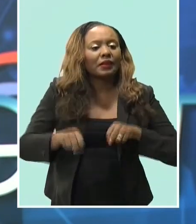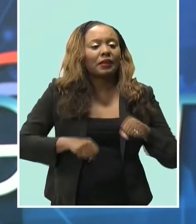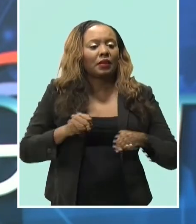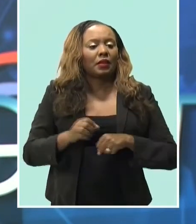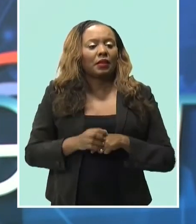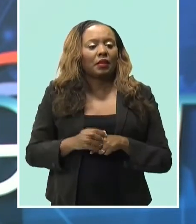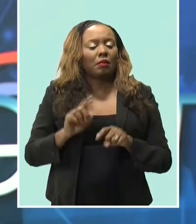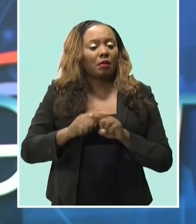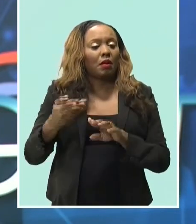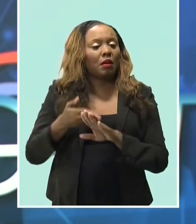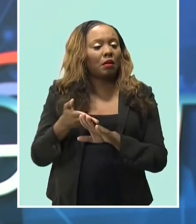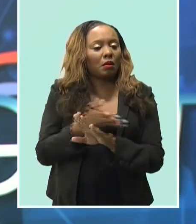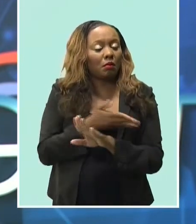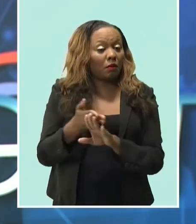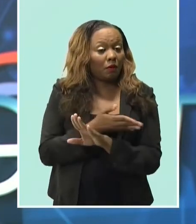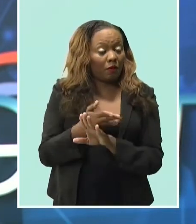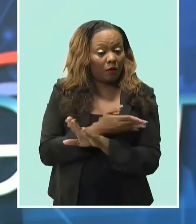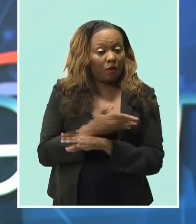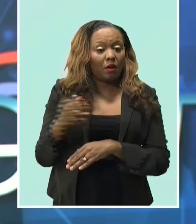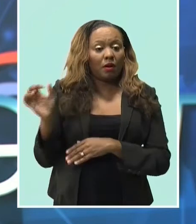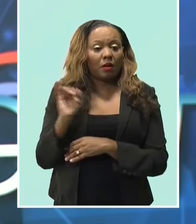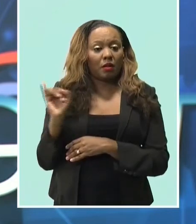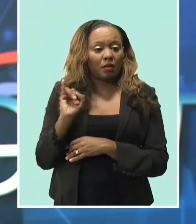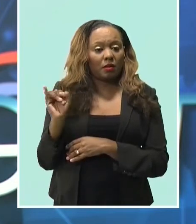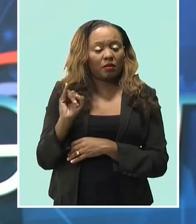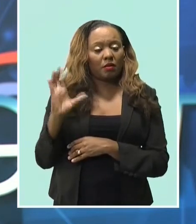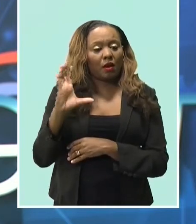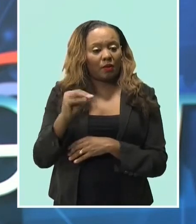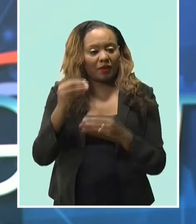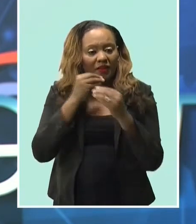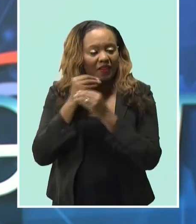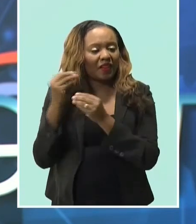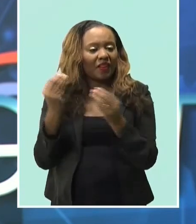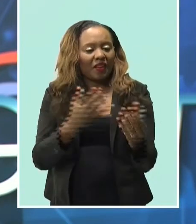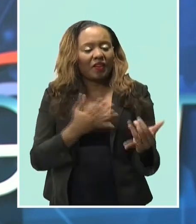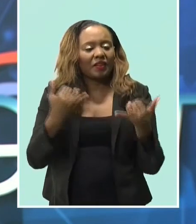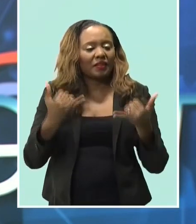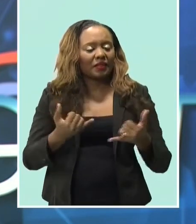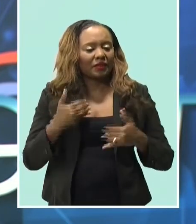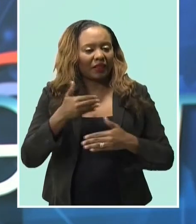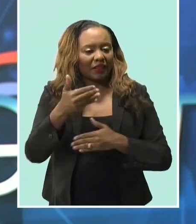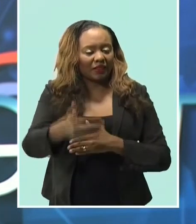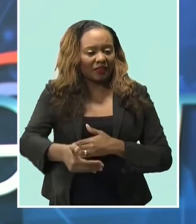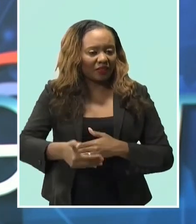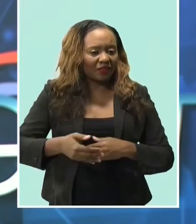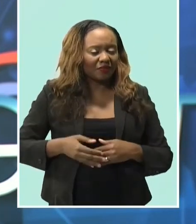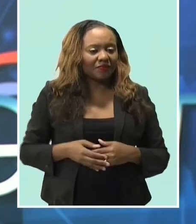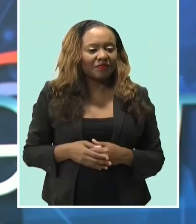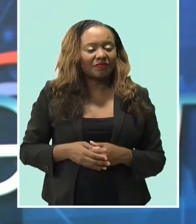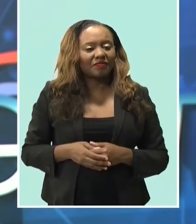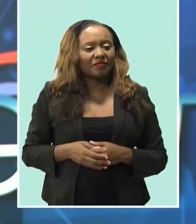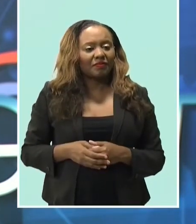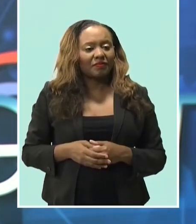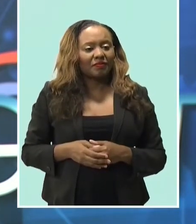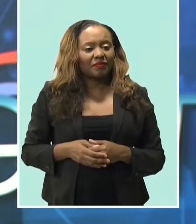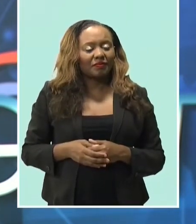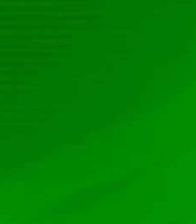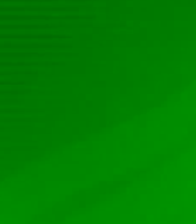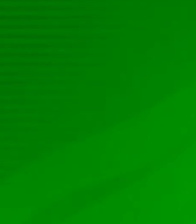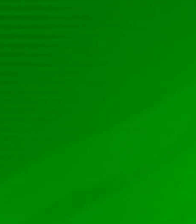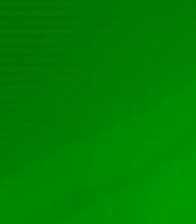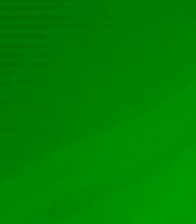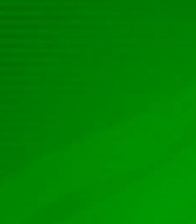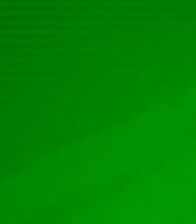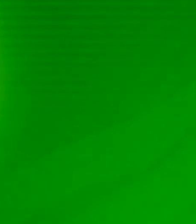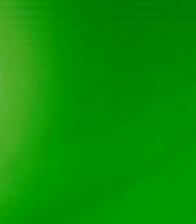Jamaica ordered to limit their movements as well. But before we get to all of that, here is a tip from Cooperators General Insurance. This